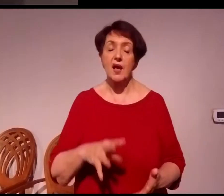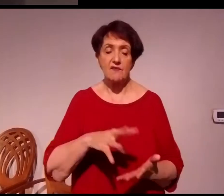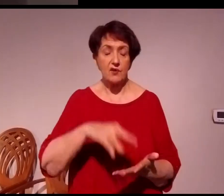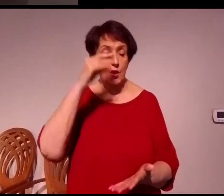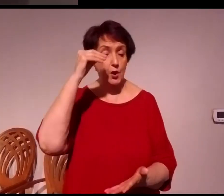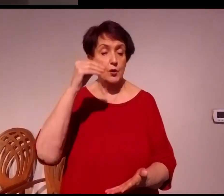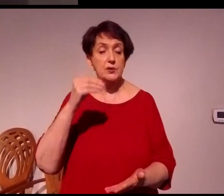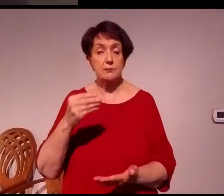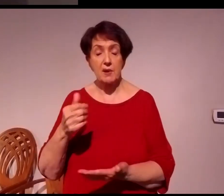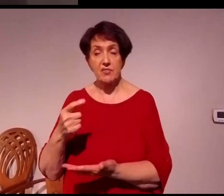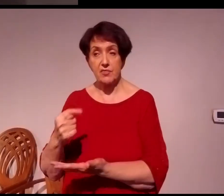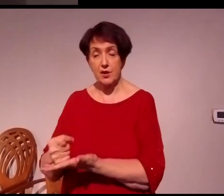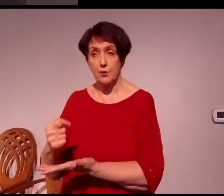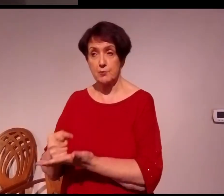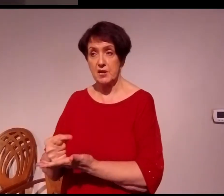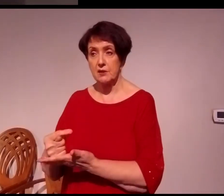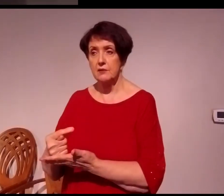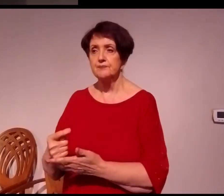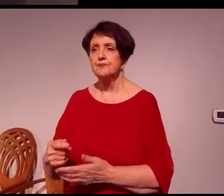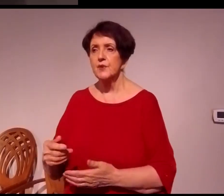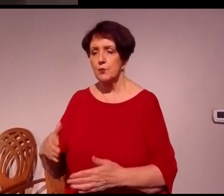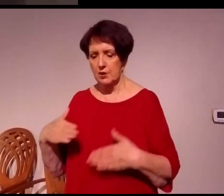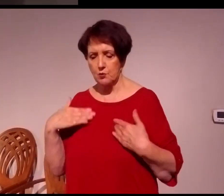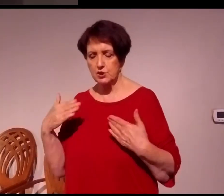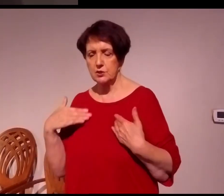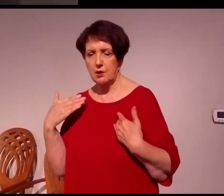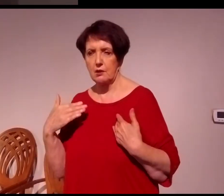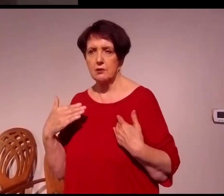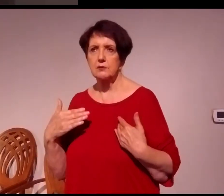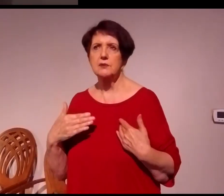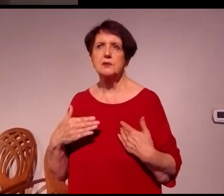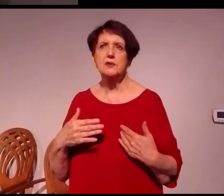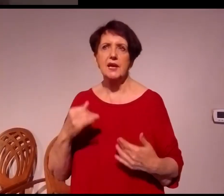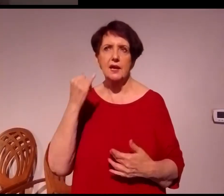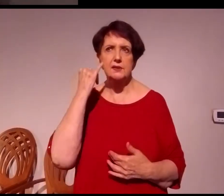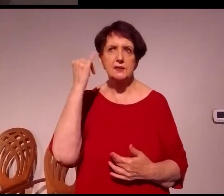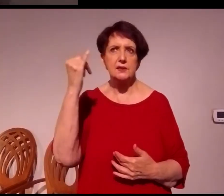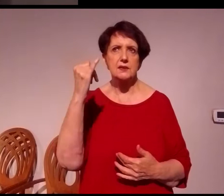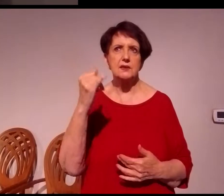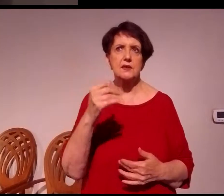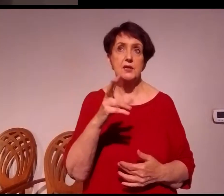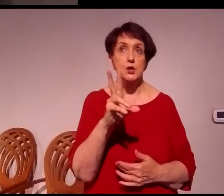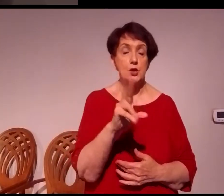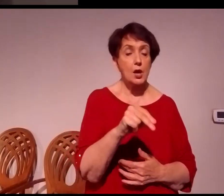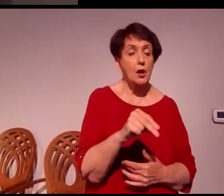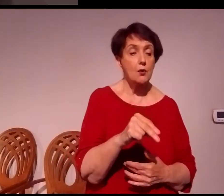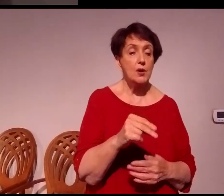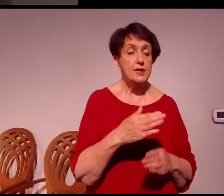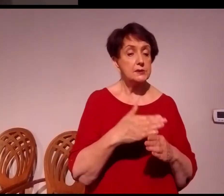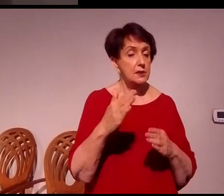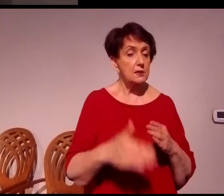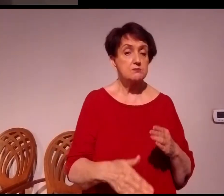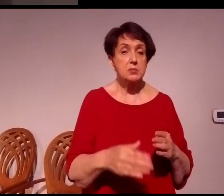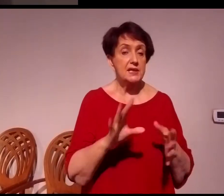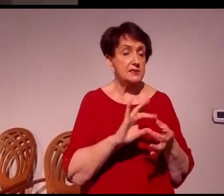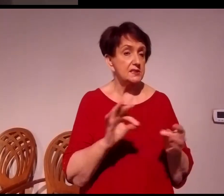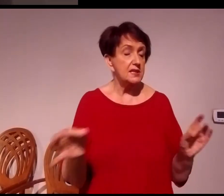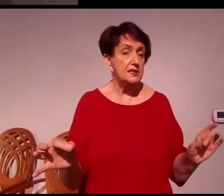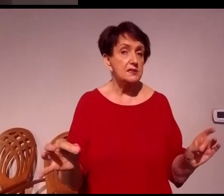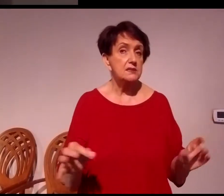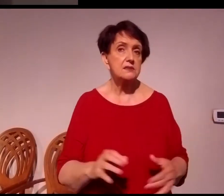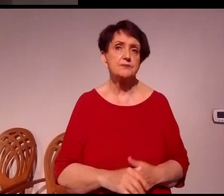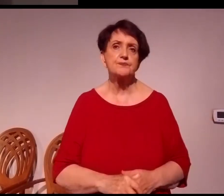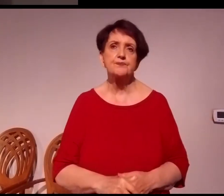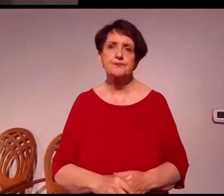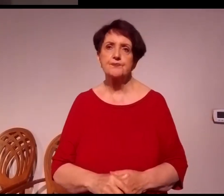was in during this time was this astonishing notion that no is actually a complete sentence. I know Cynthia said that last